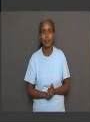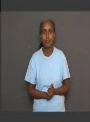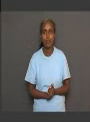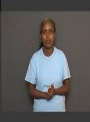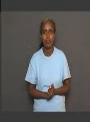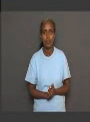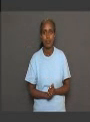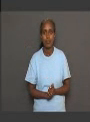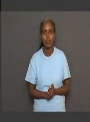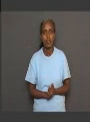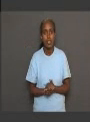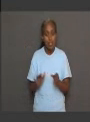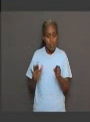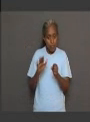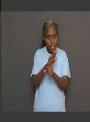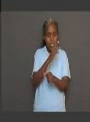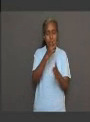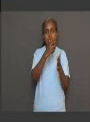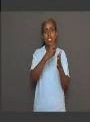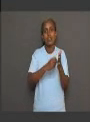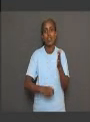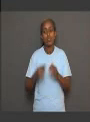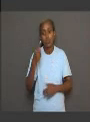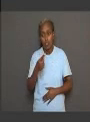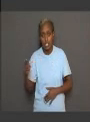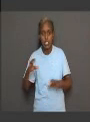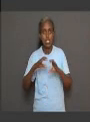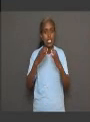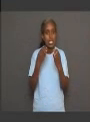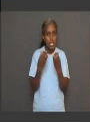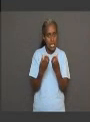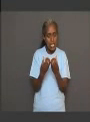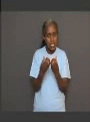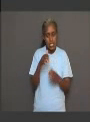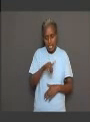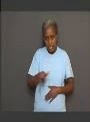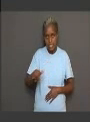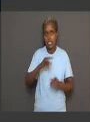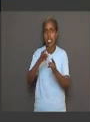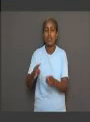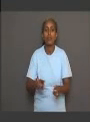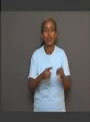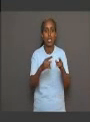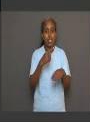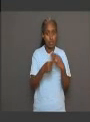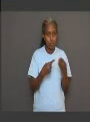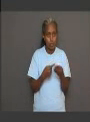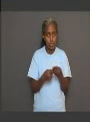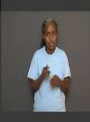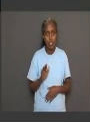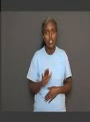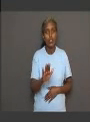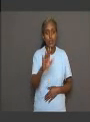2.5. Fill in the values for each class in the same way so that your